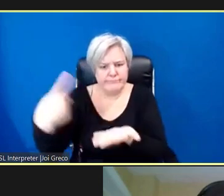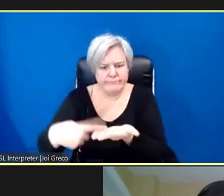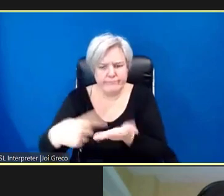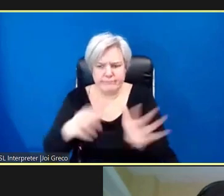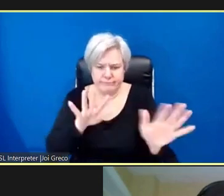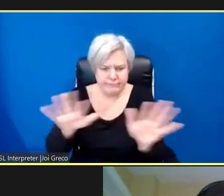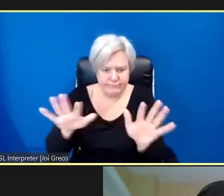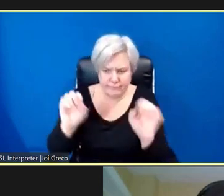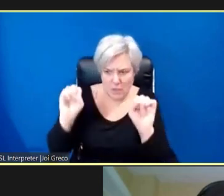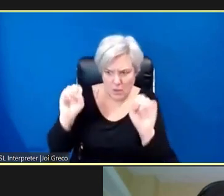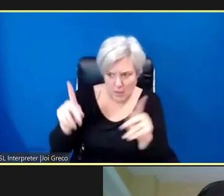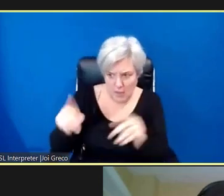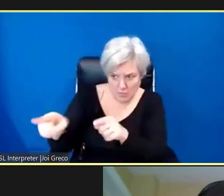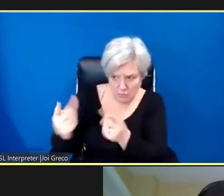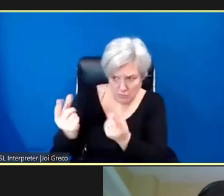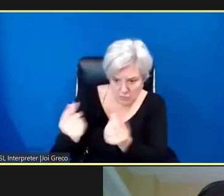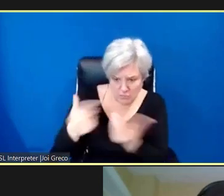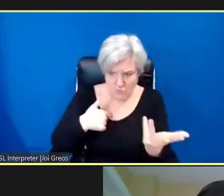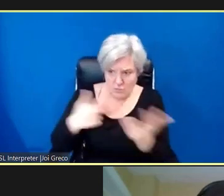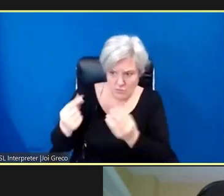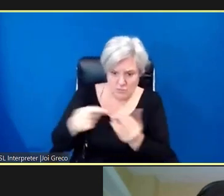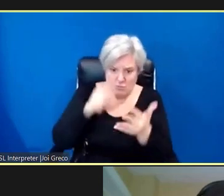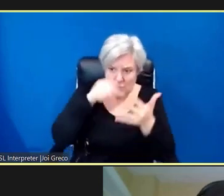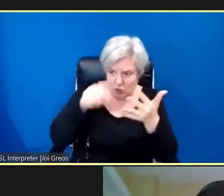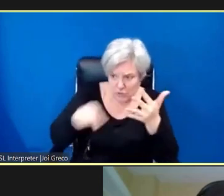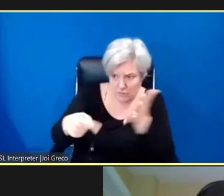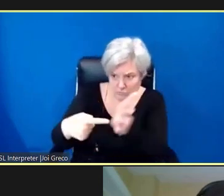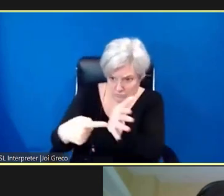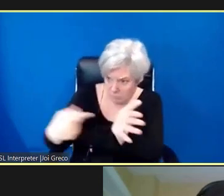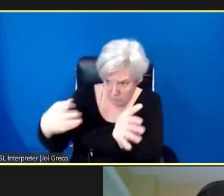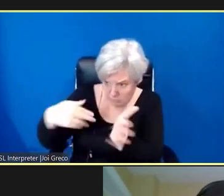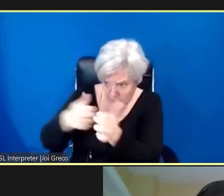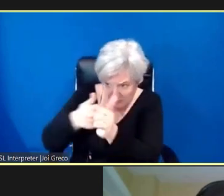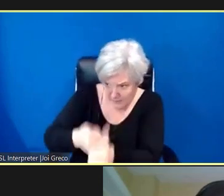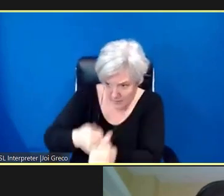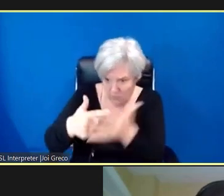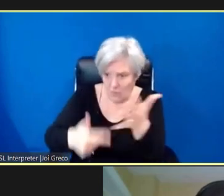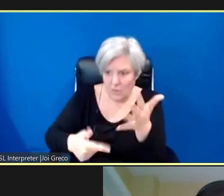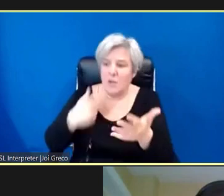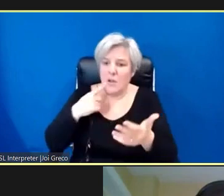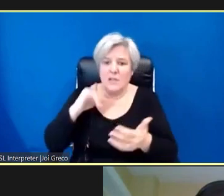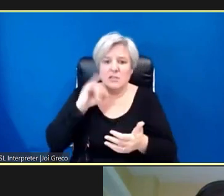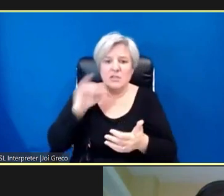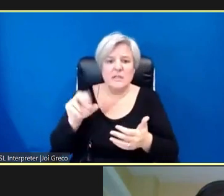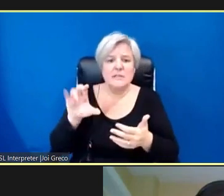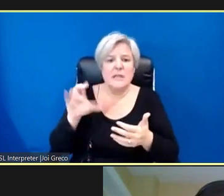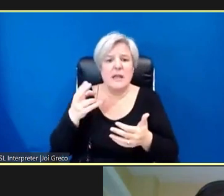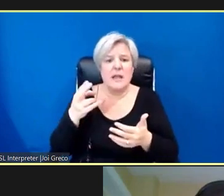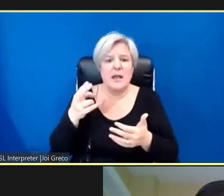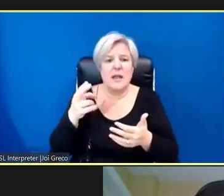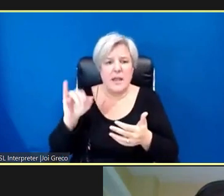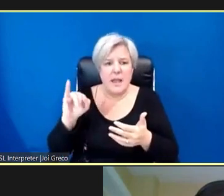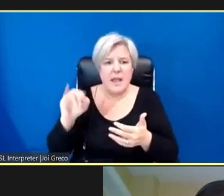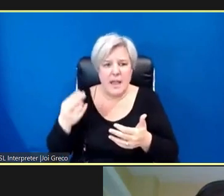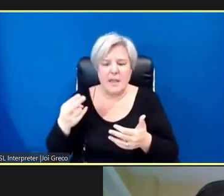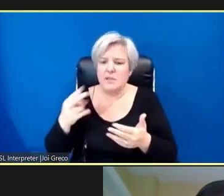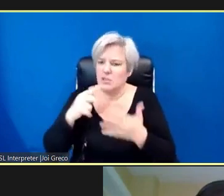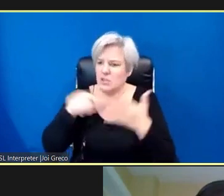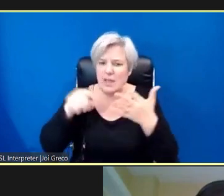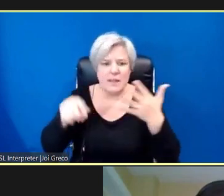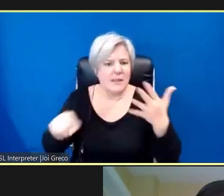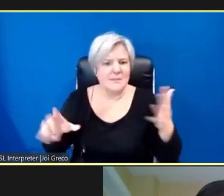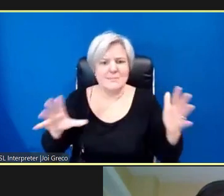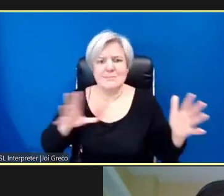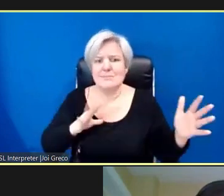say, okay, are we doing this? Here's our checklists. We now have these wonderful JCIH checklists that can